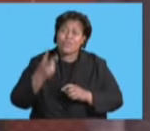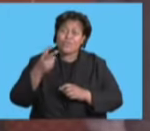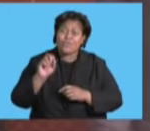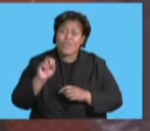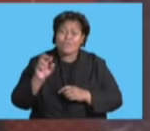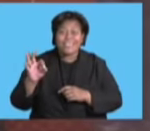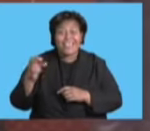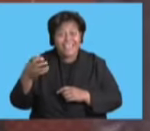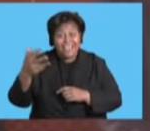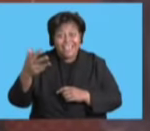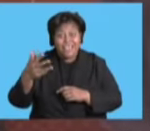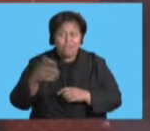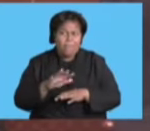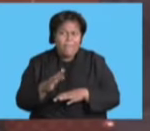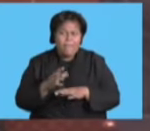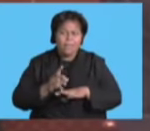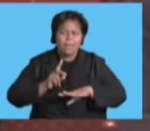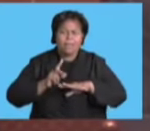of those in authority.